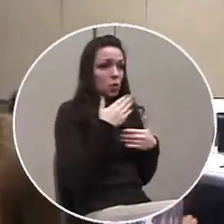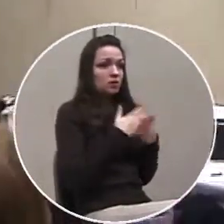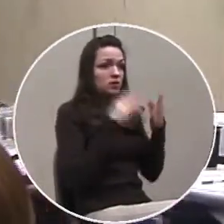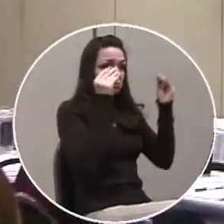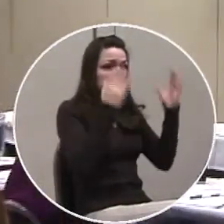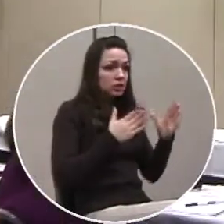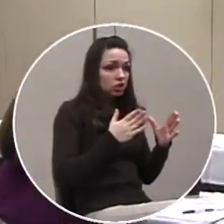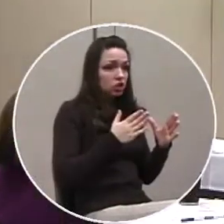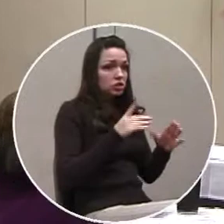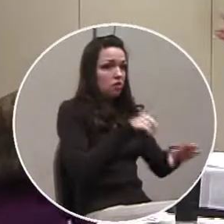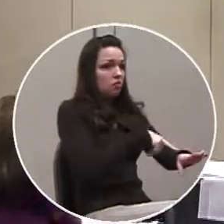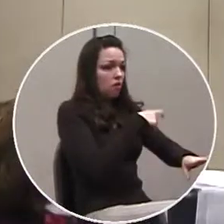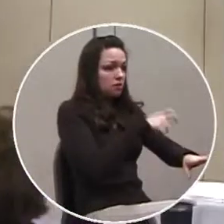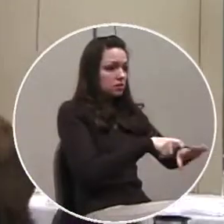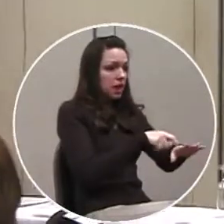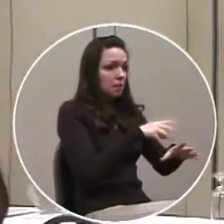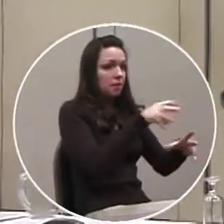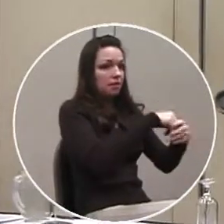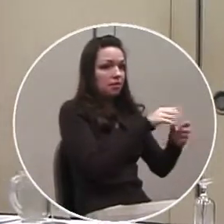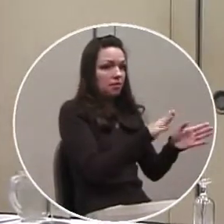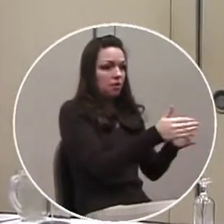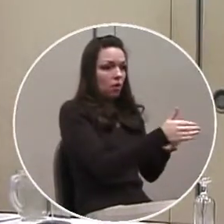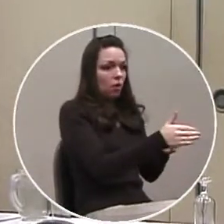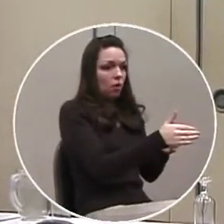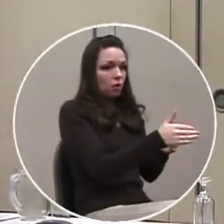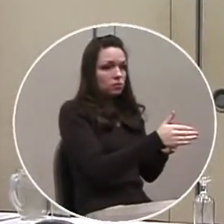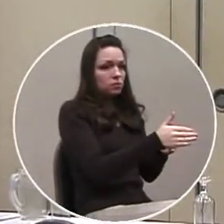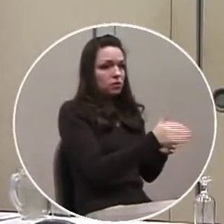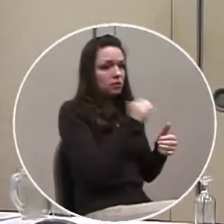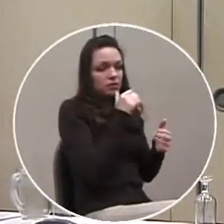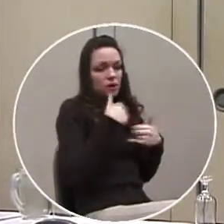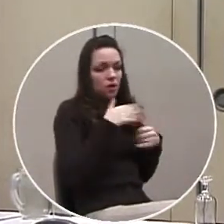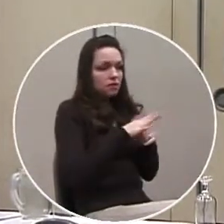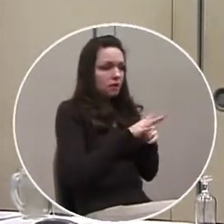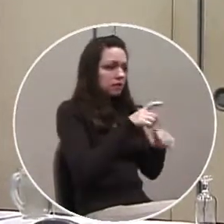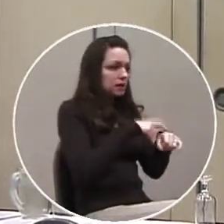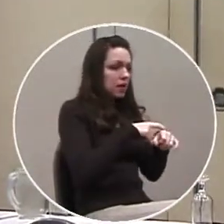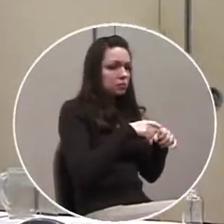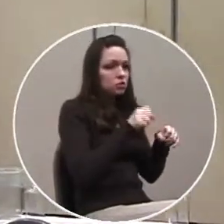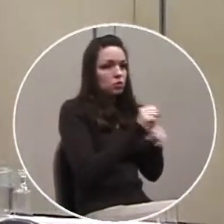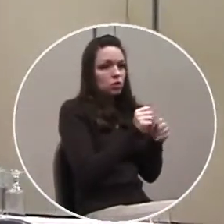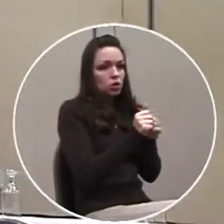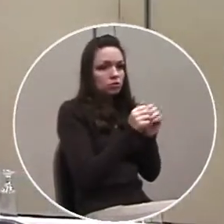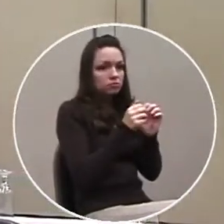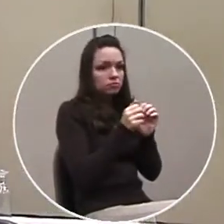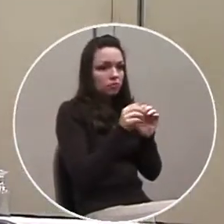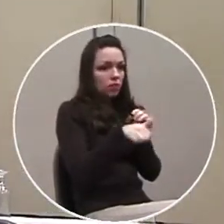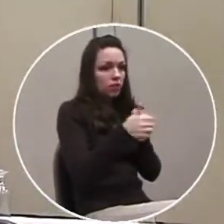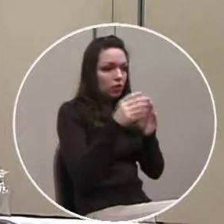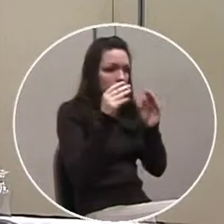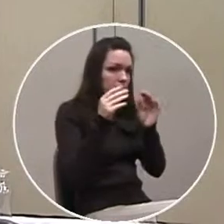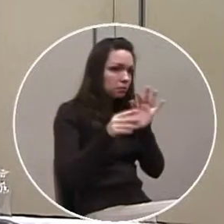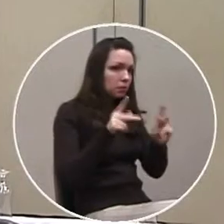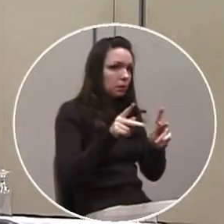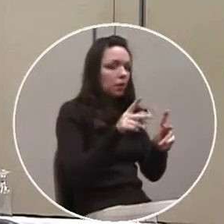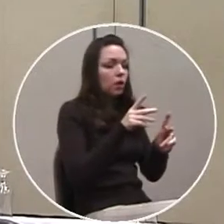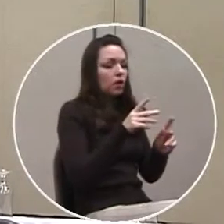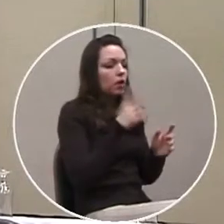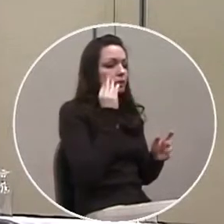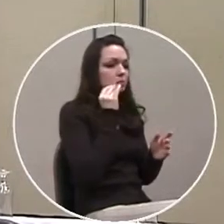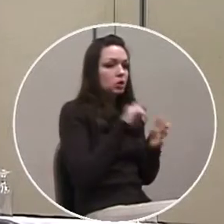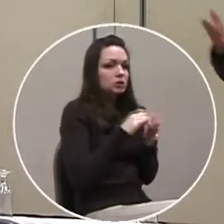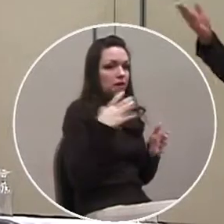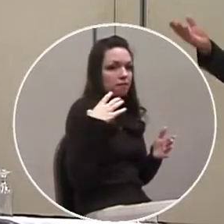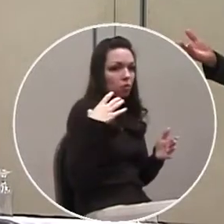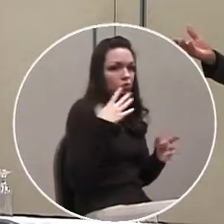long in their rooms where they have not been allowed time or the opportunity to collaborate, to be coached, to experience a coaching sort of